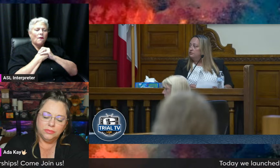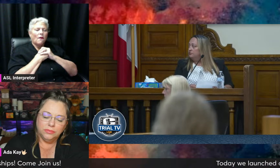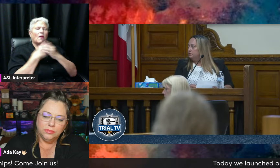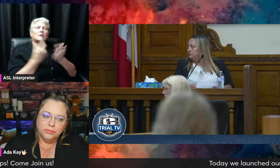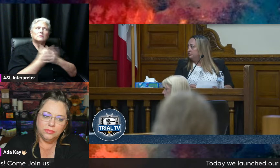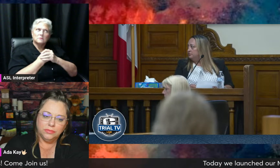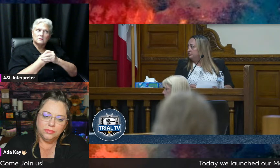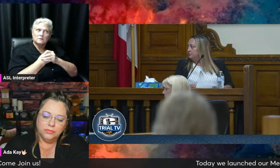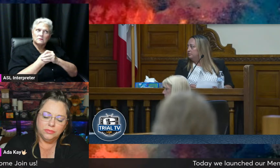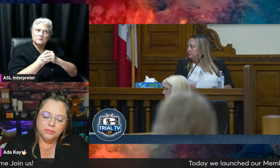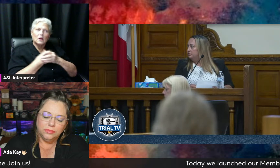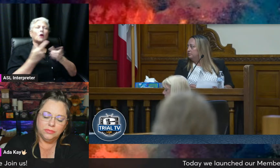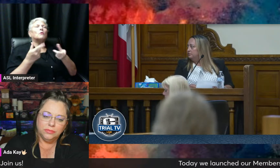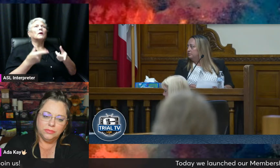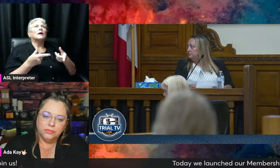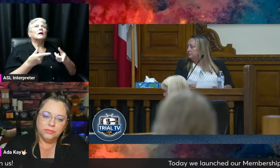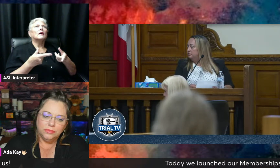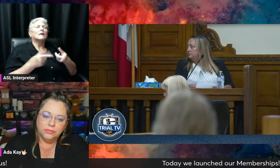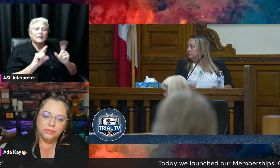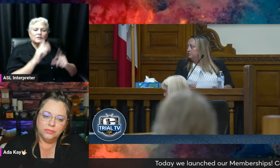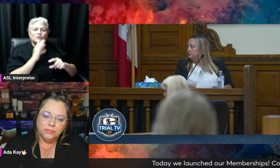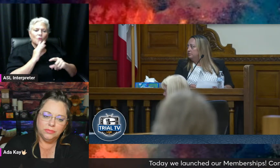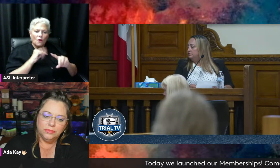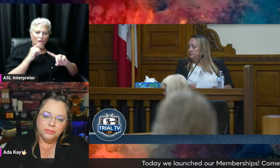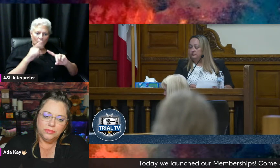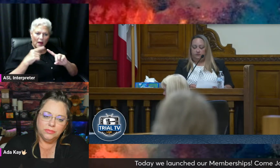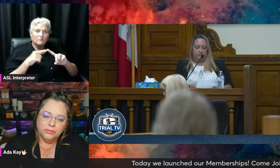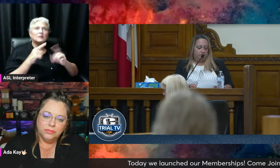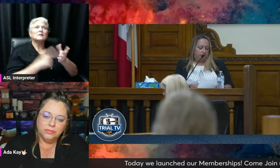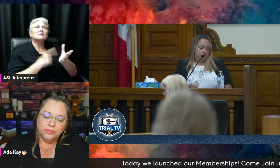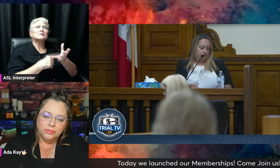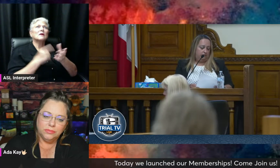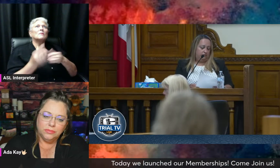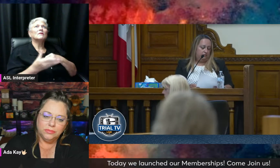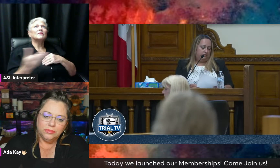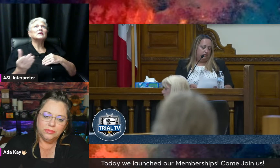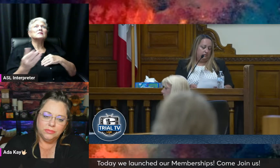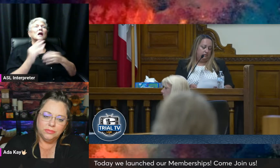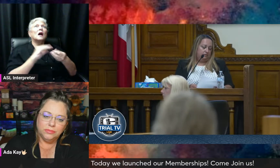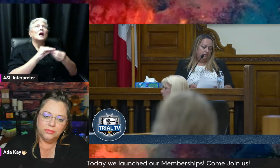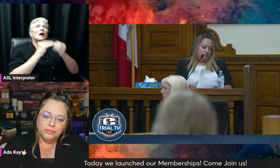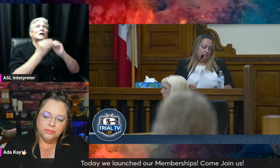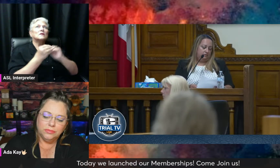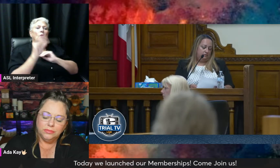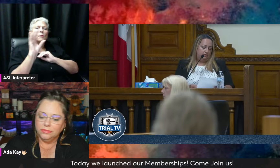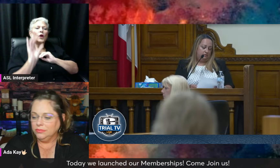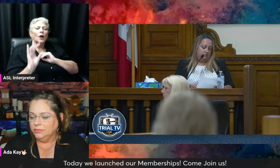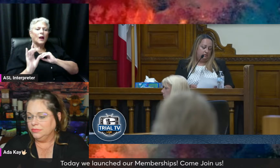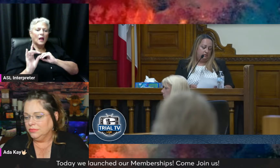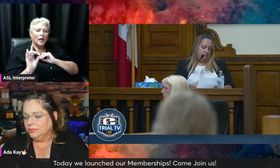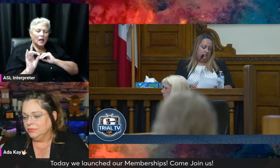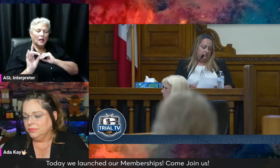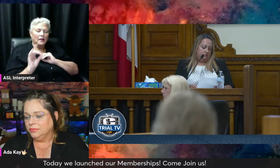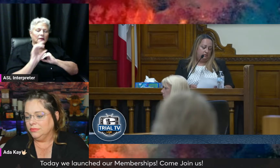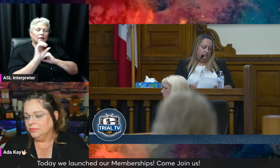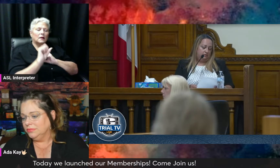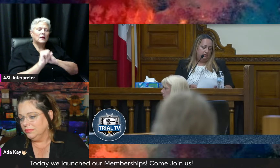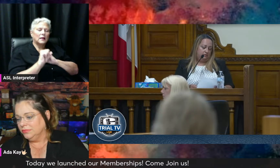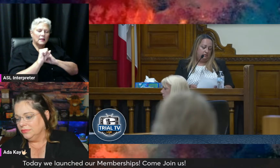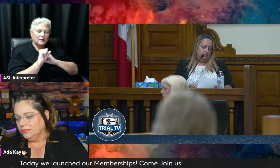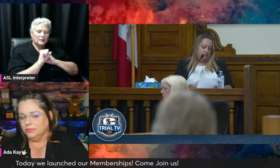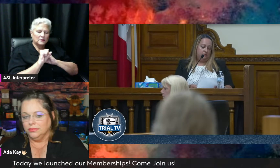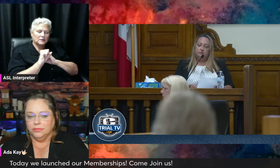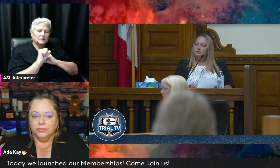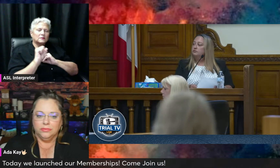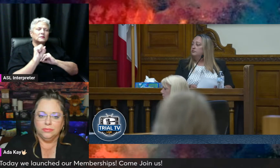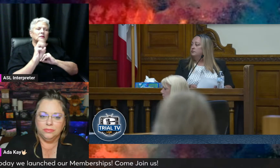let's talk about some of these. Number 8 is a swab from a possible blood stain in a